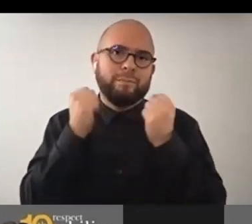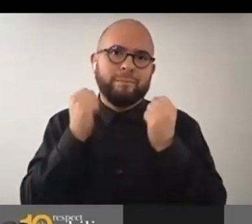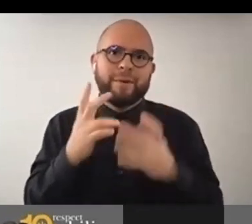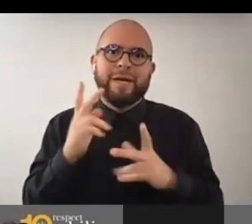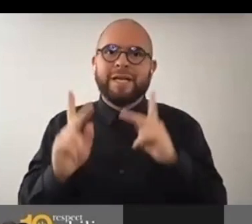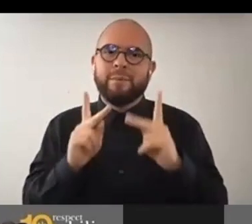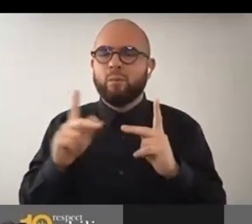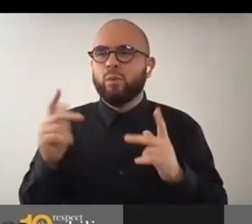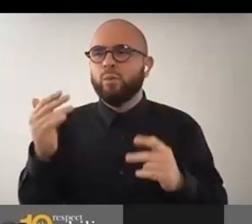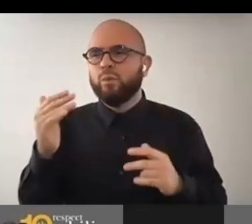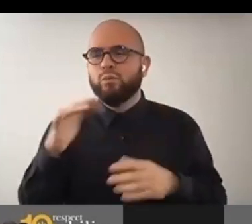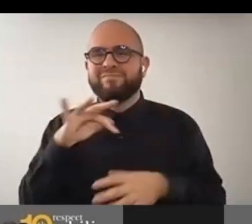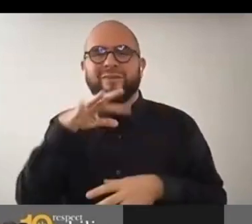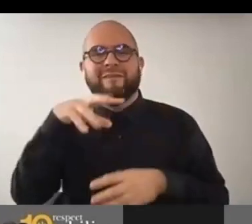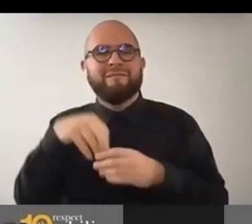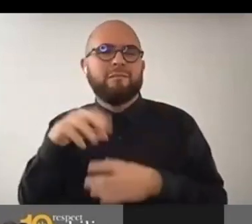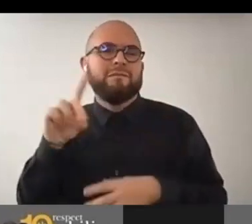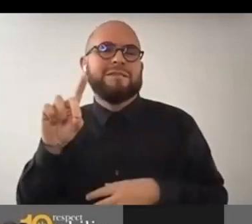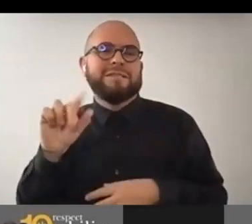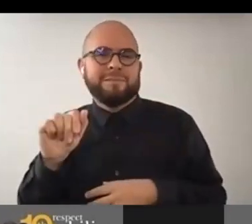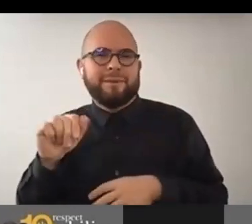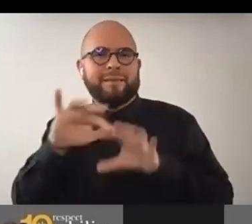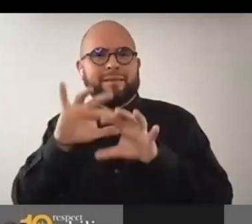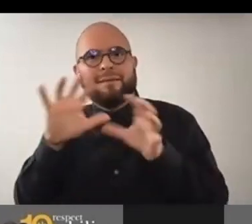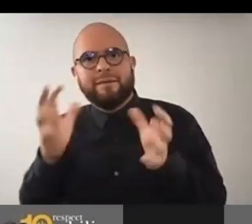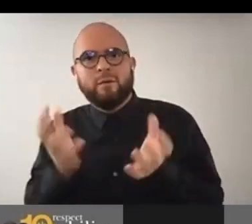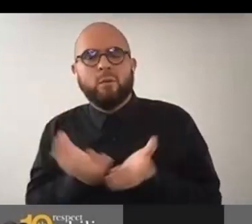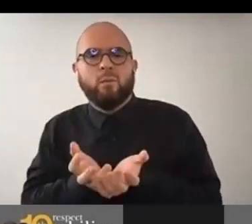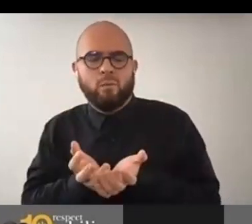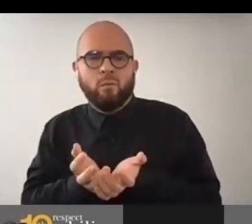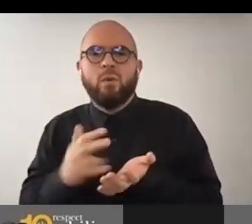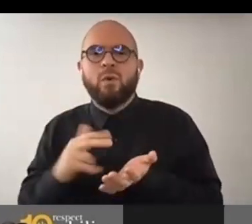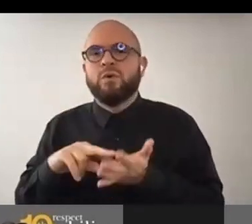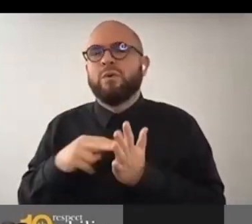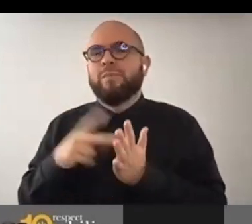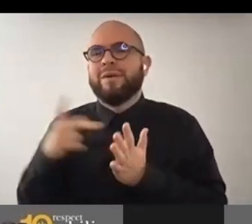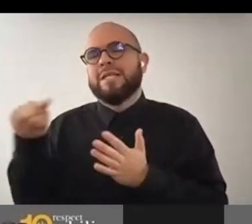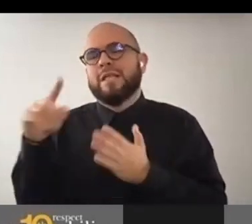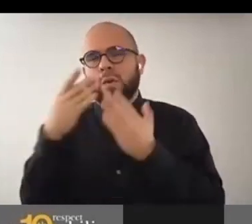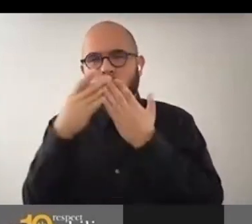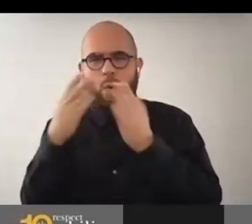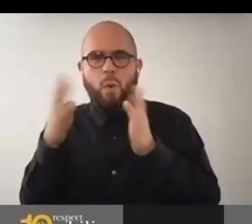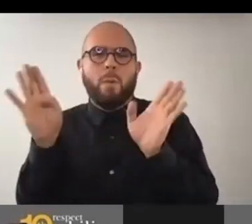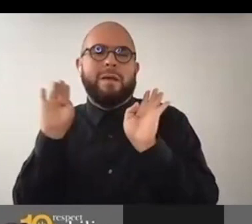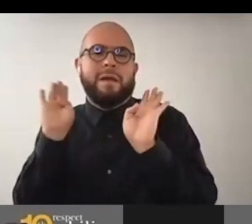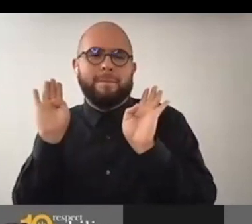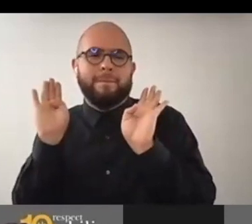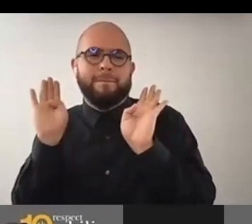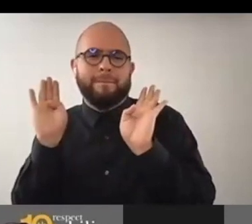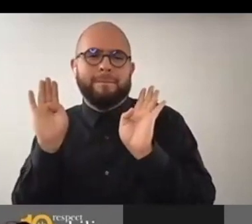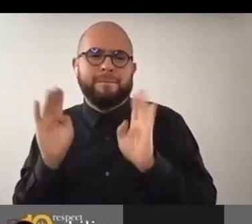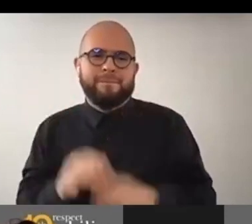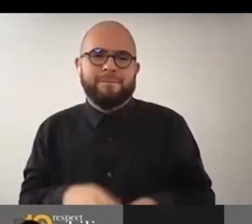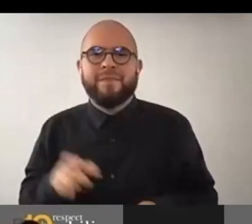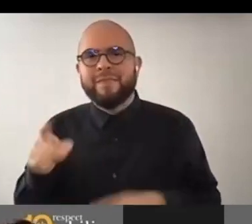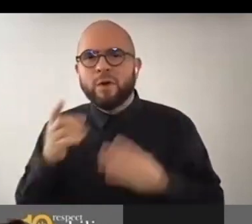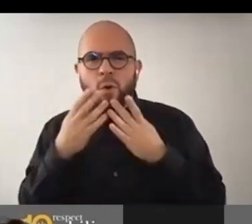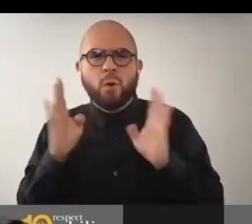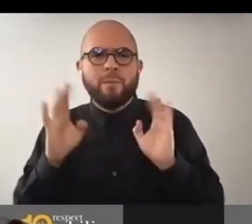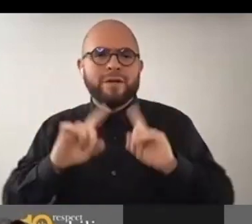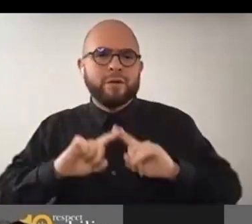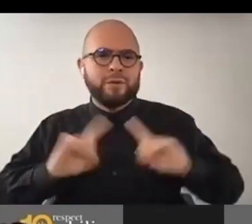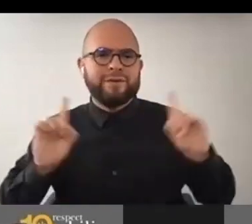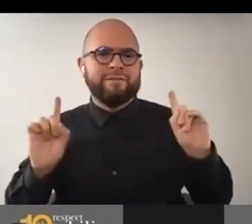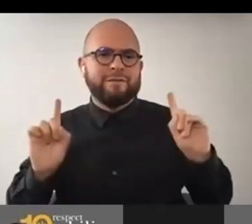realm. And so they're kind of open to that difference,